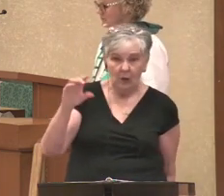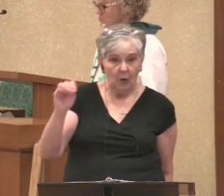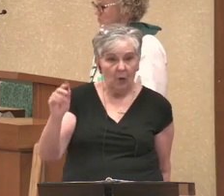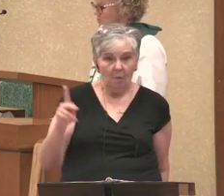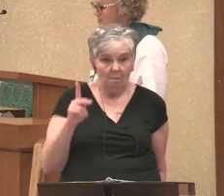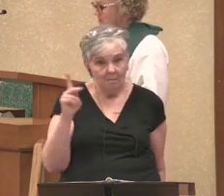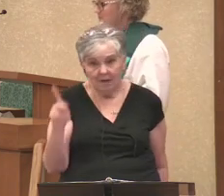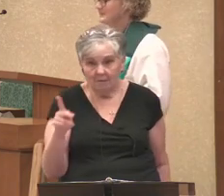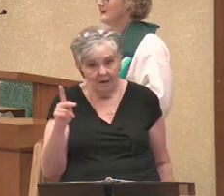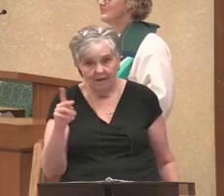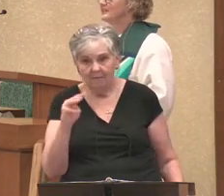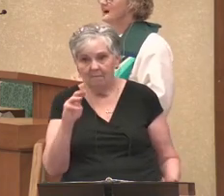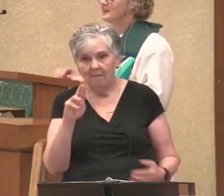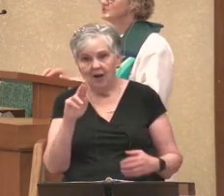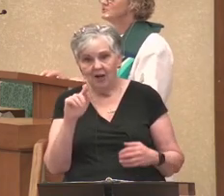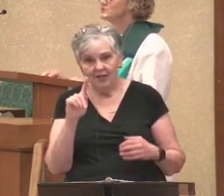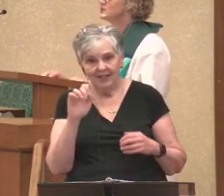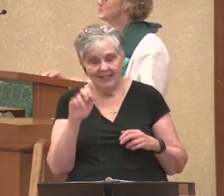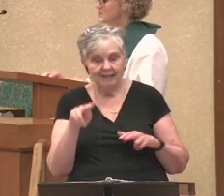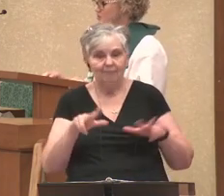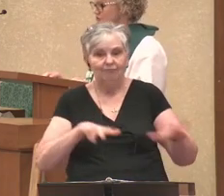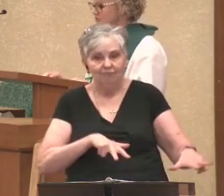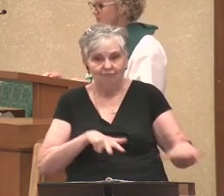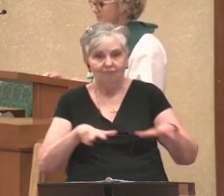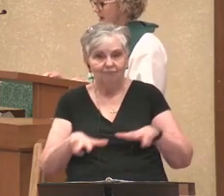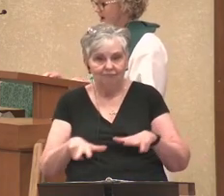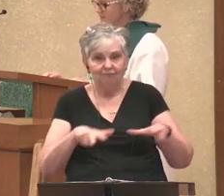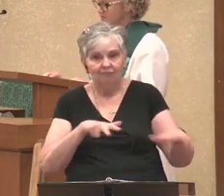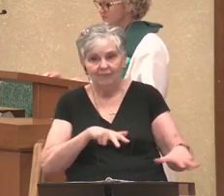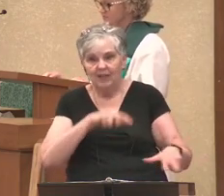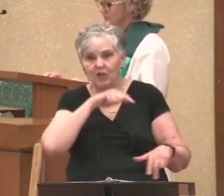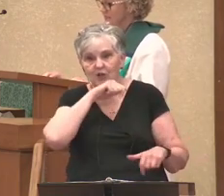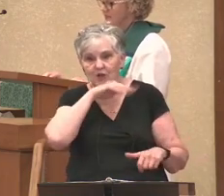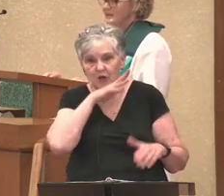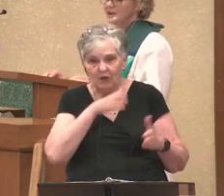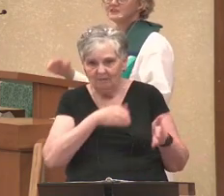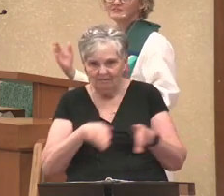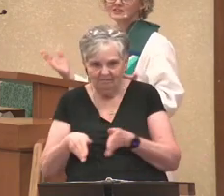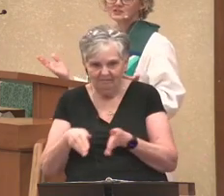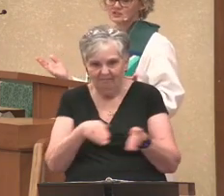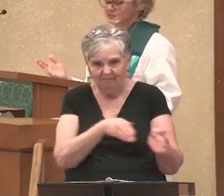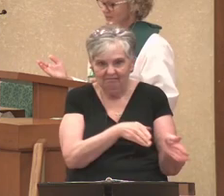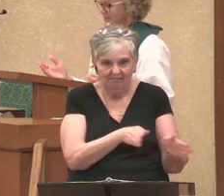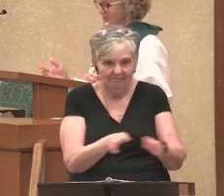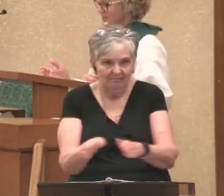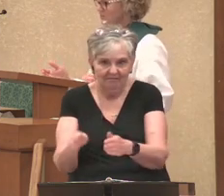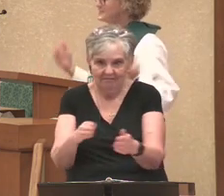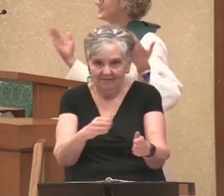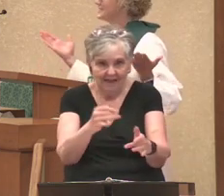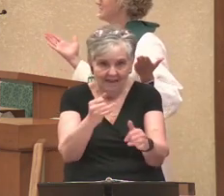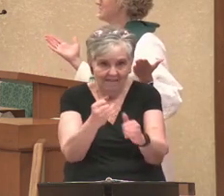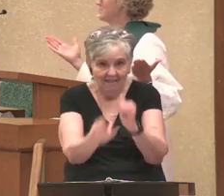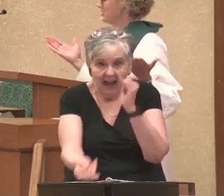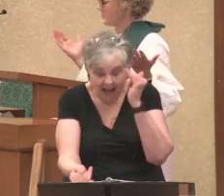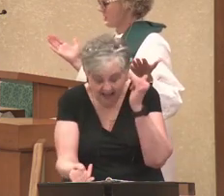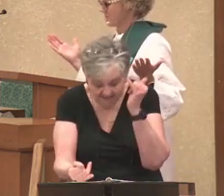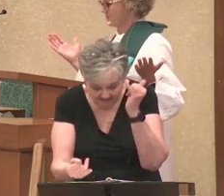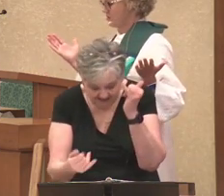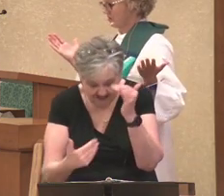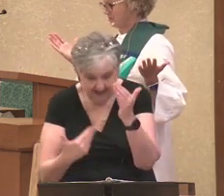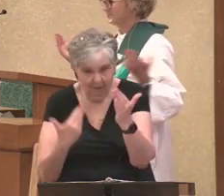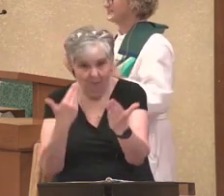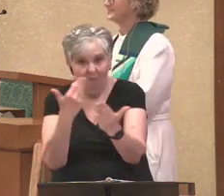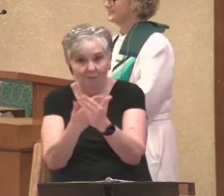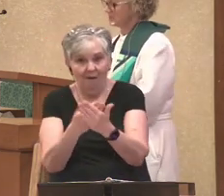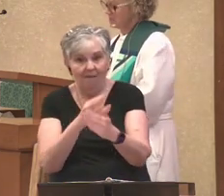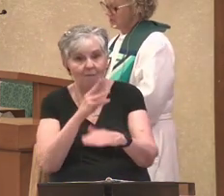down a gravel road and then onto some dirt paths. And eventually, we did end up at a